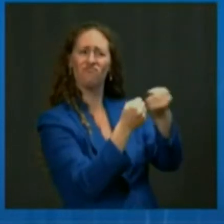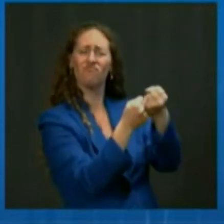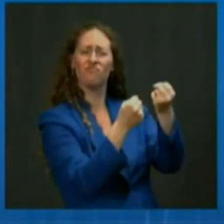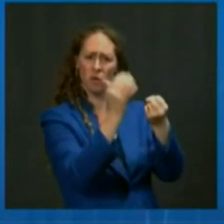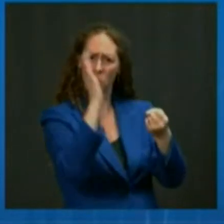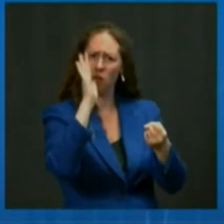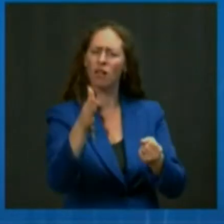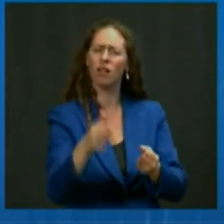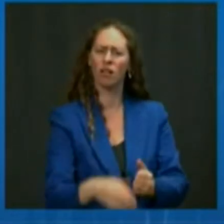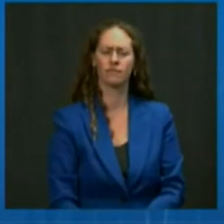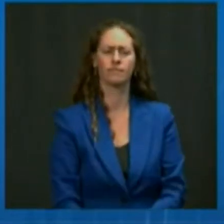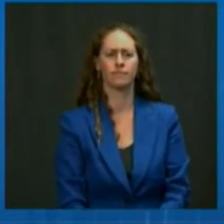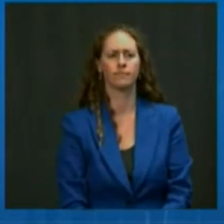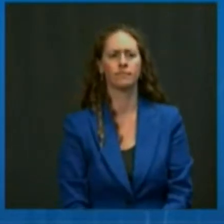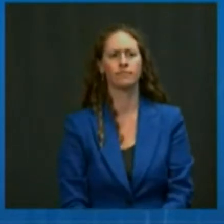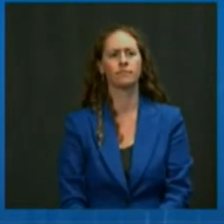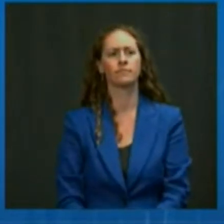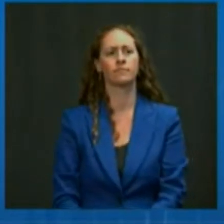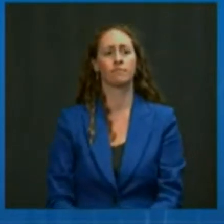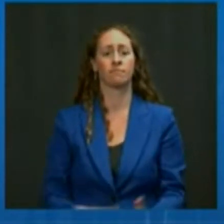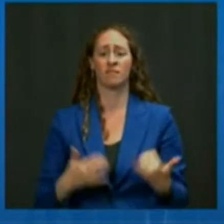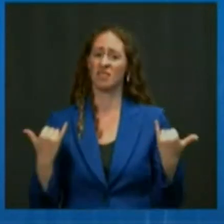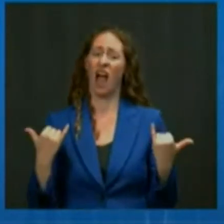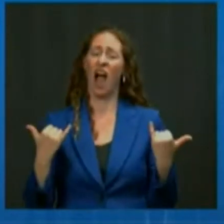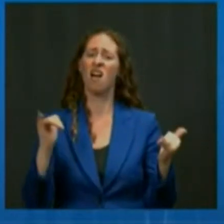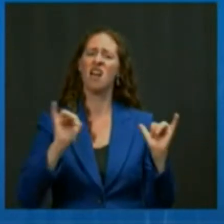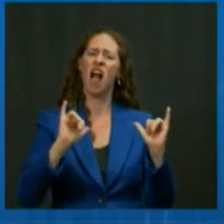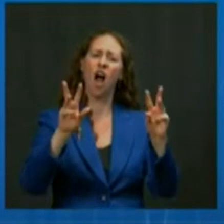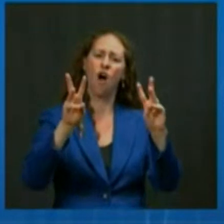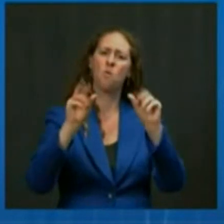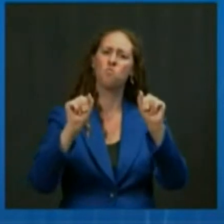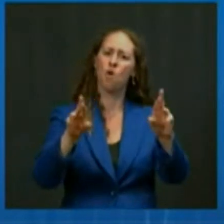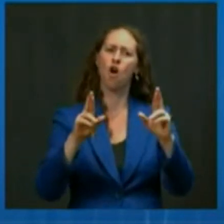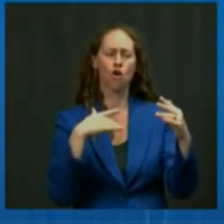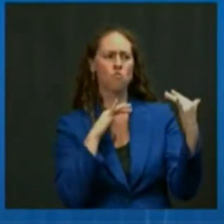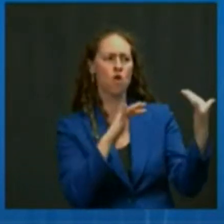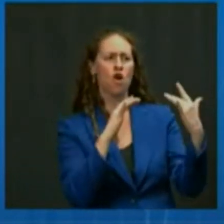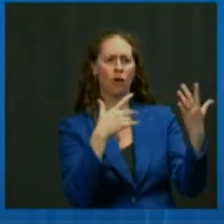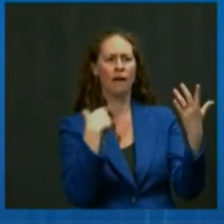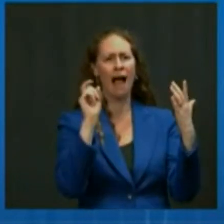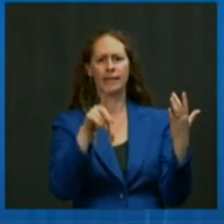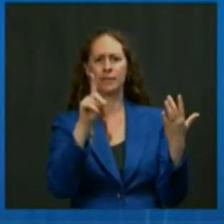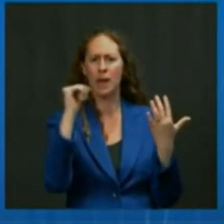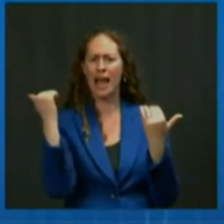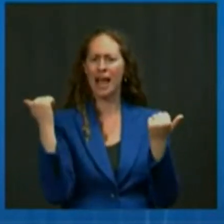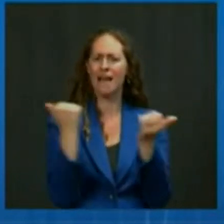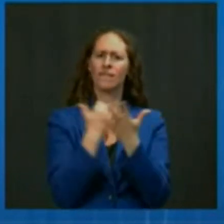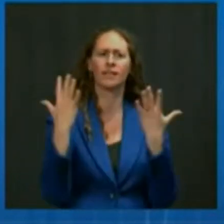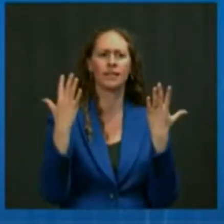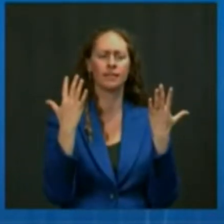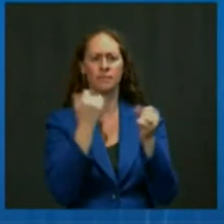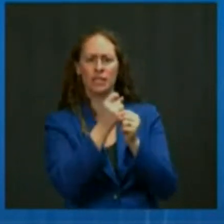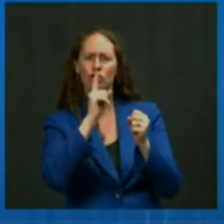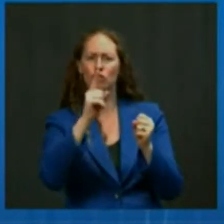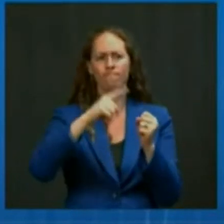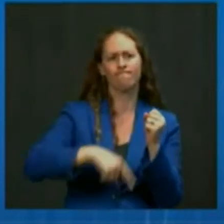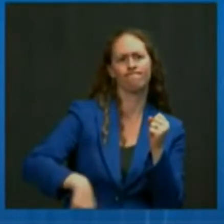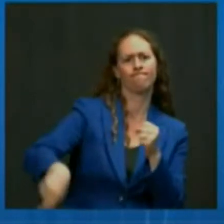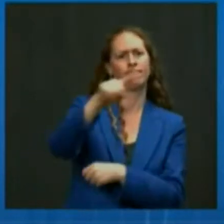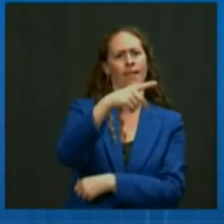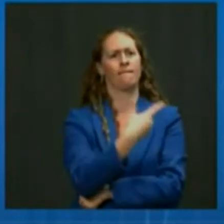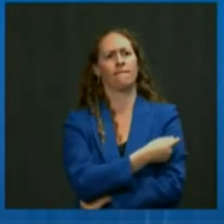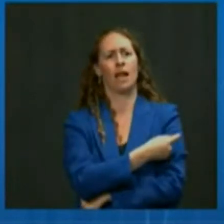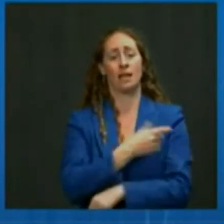Our wartime effort will continue doing everything we can to get even more people vaccinated, both here at home